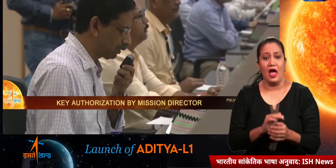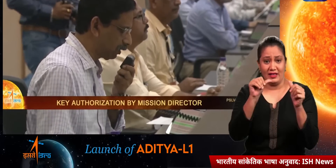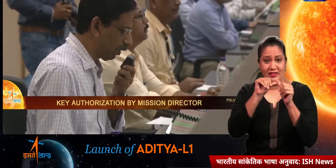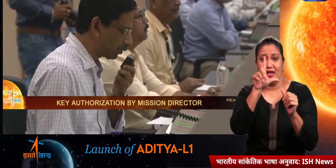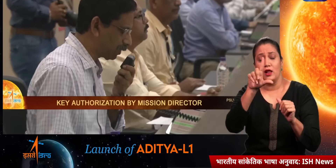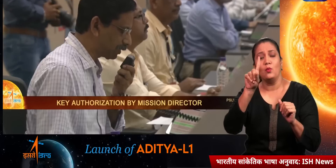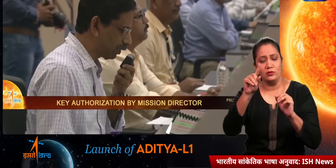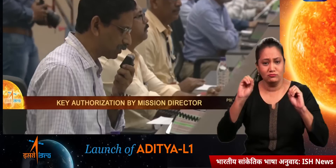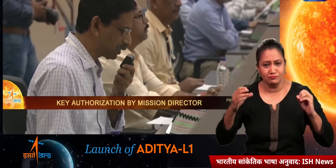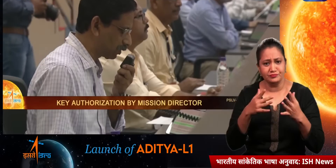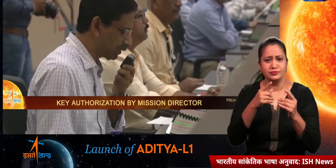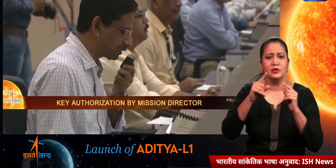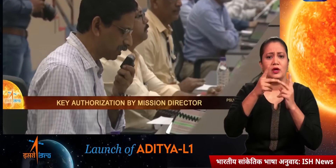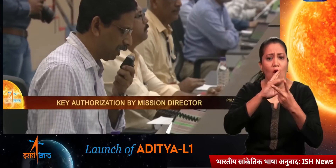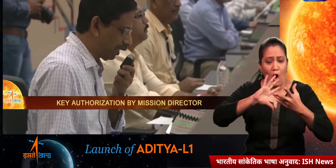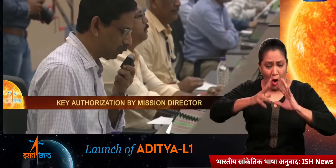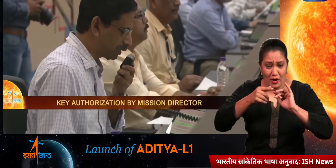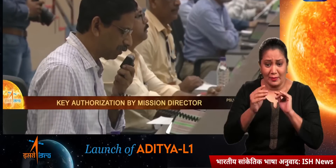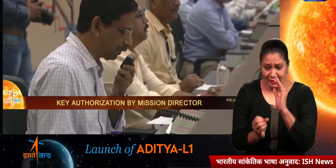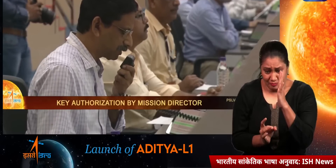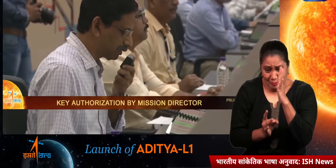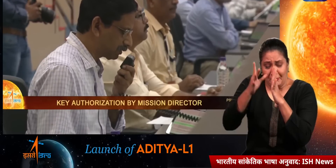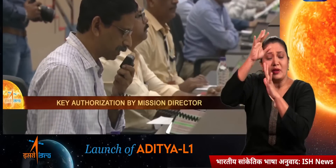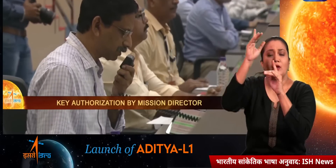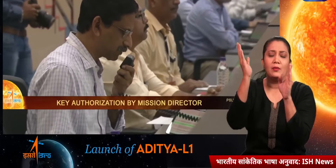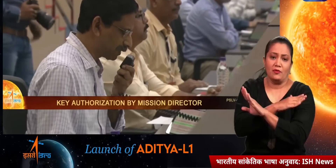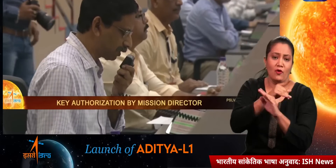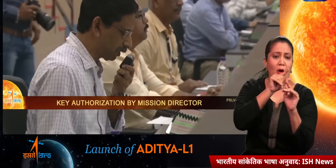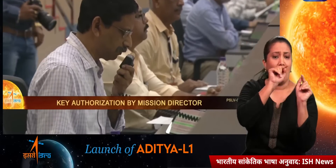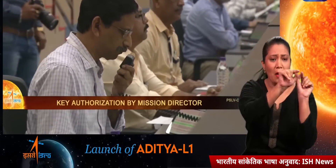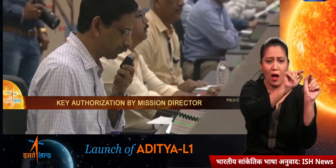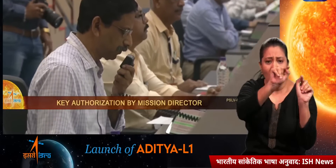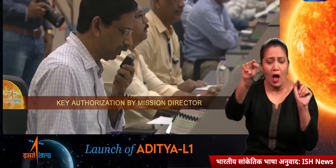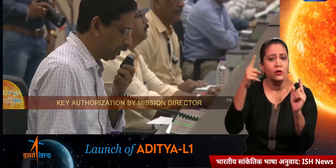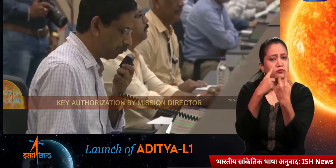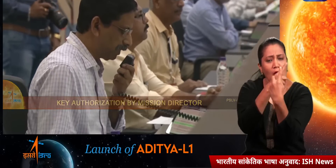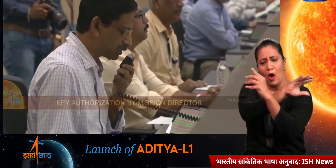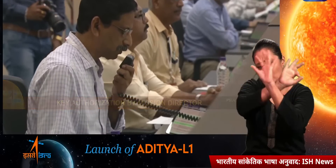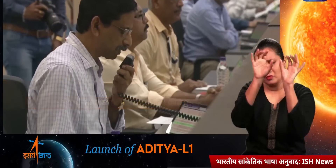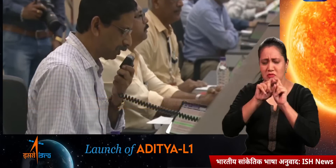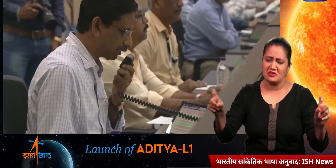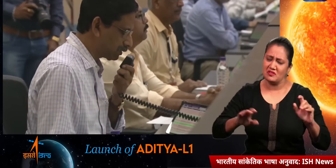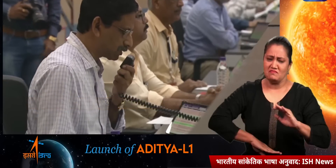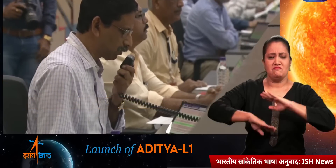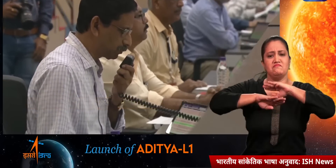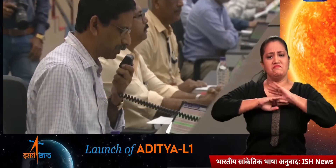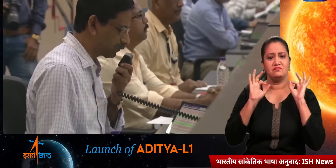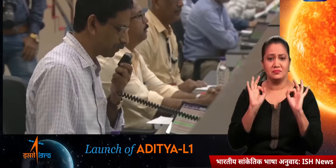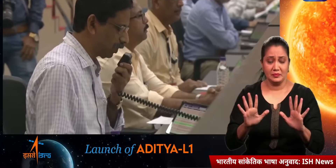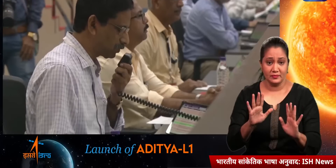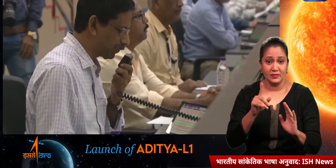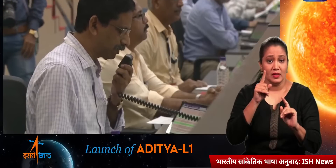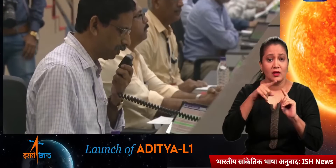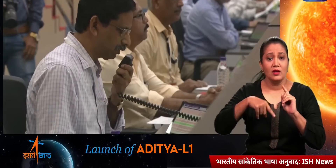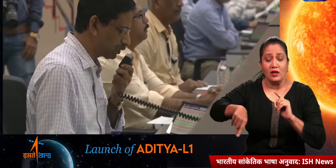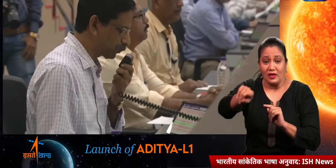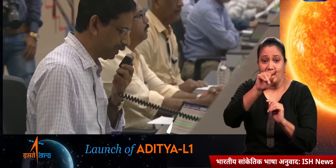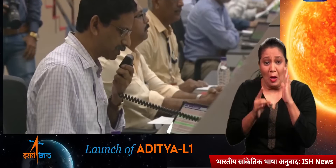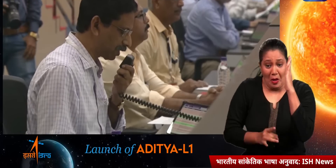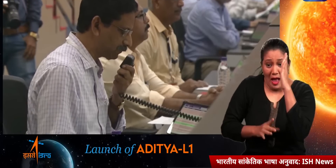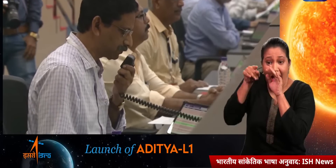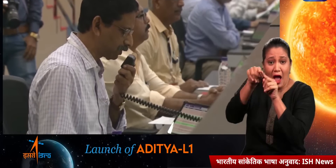sequence till automatic launch sequence have been completed satisfactorily. Based on the clearance obtained from launch